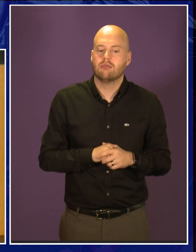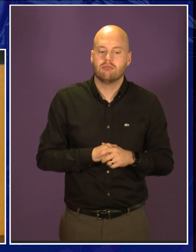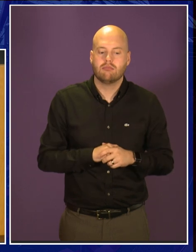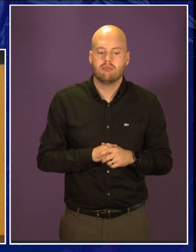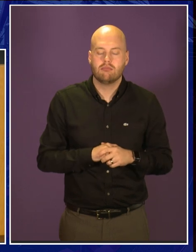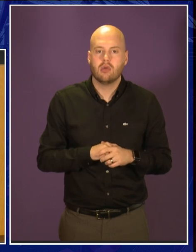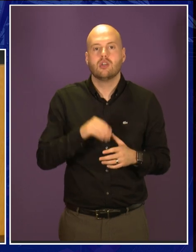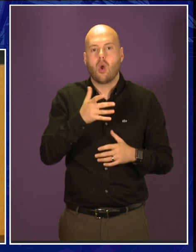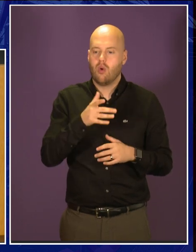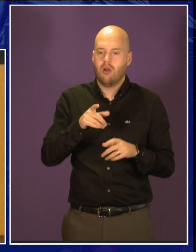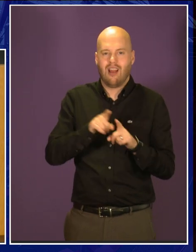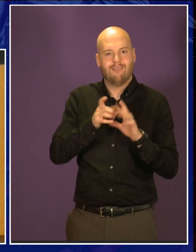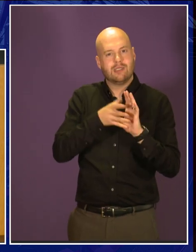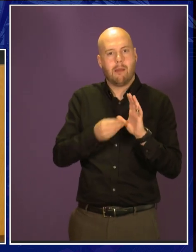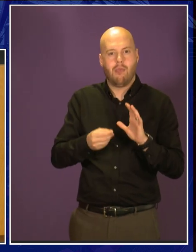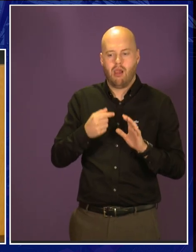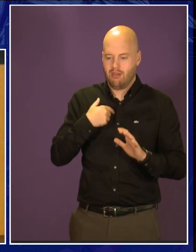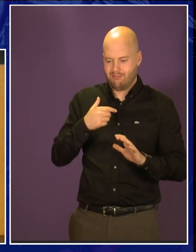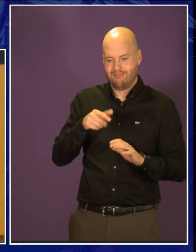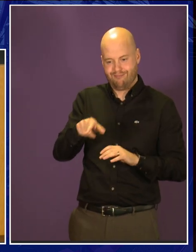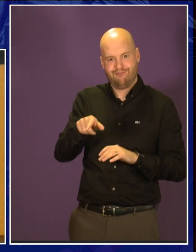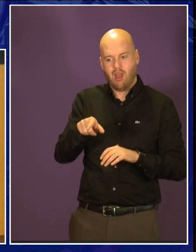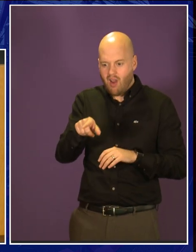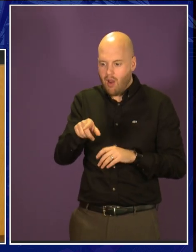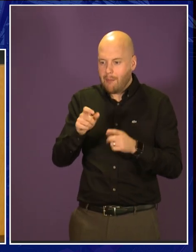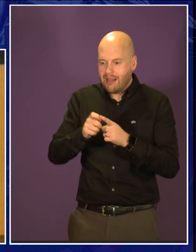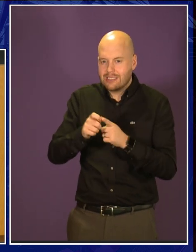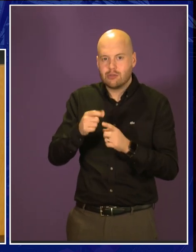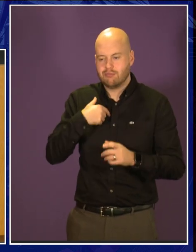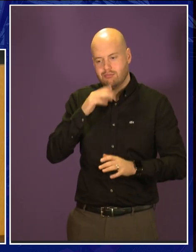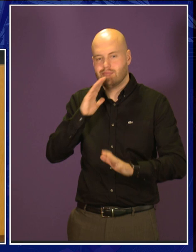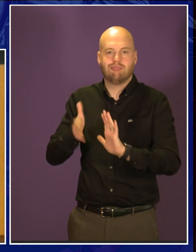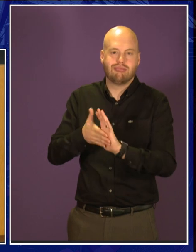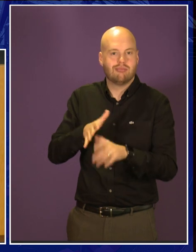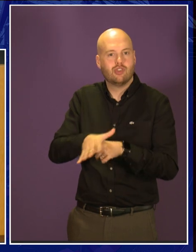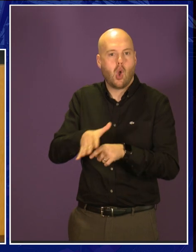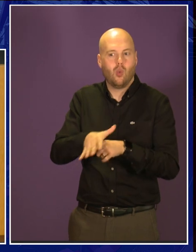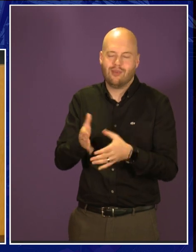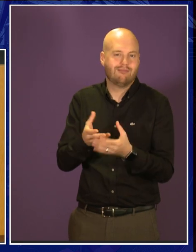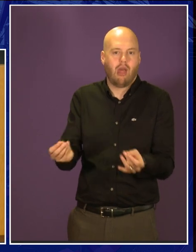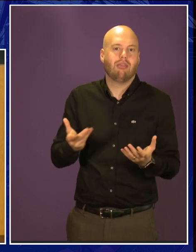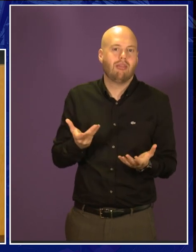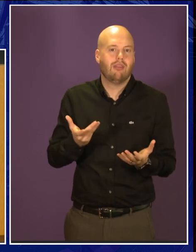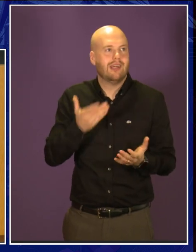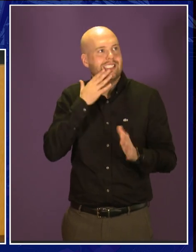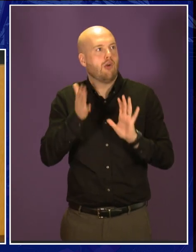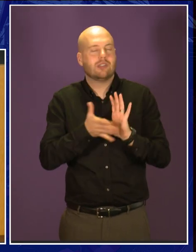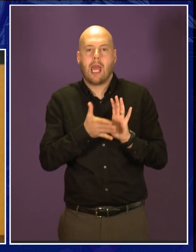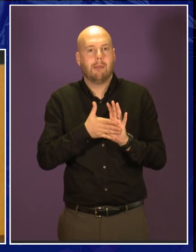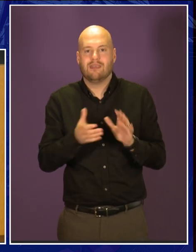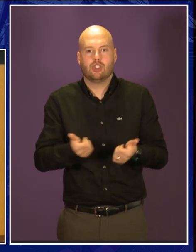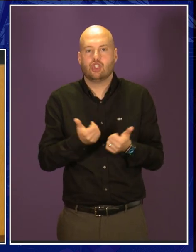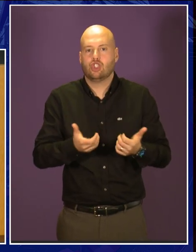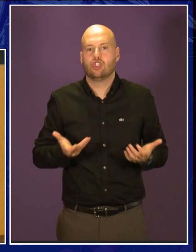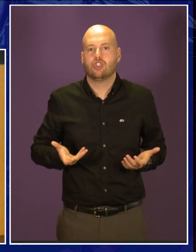are Palestinian. Ah, okay, you are a victim or a terrorist. That's it. You are done. Khalas. Boom. Go. But we are more than